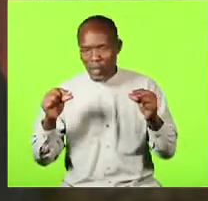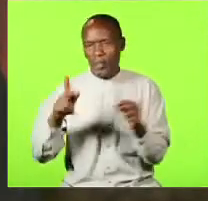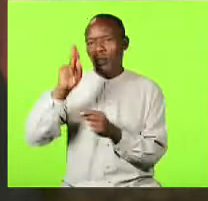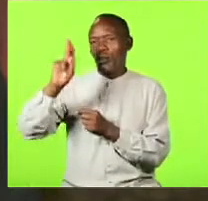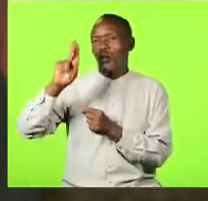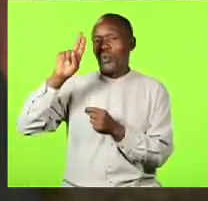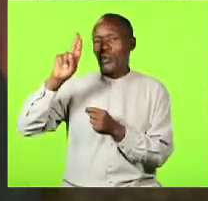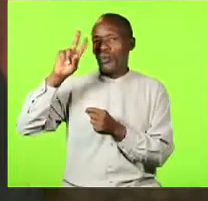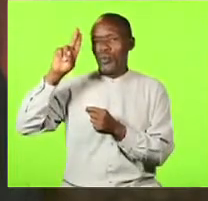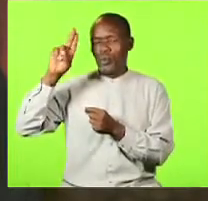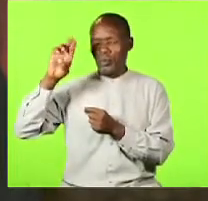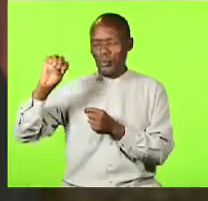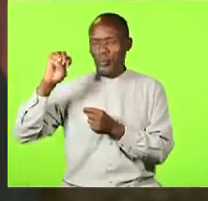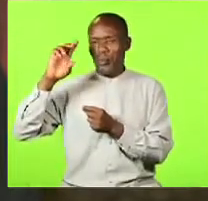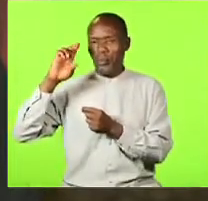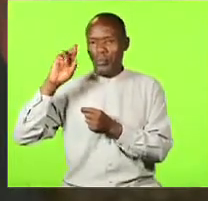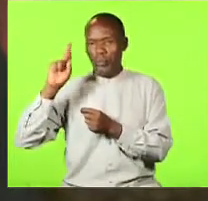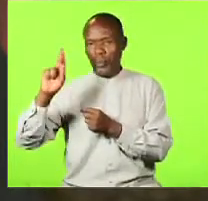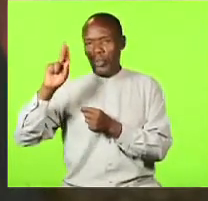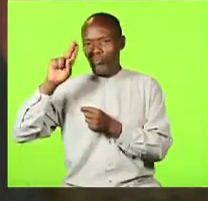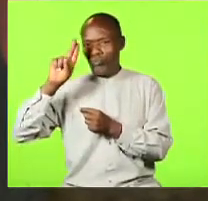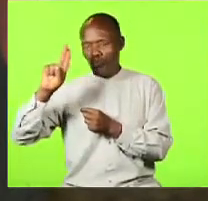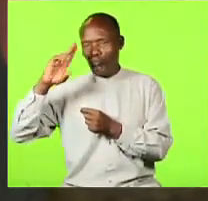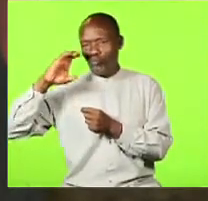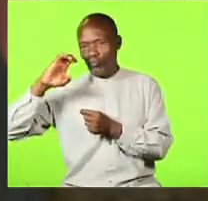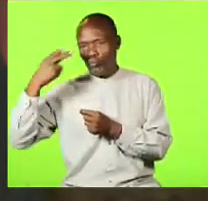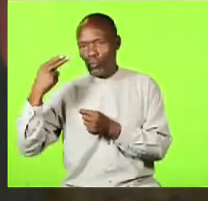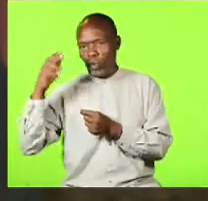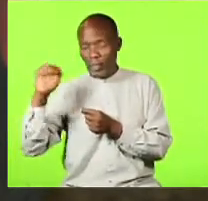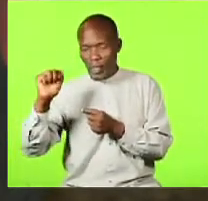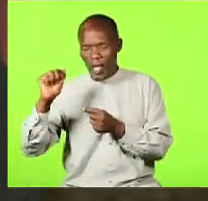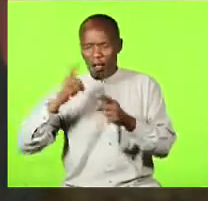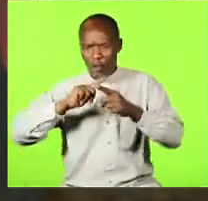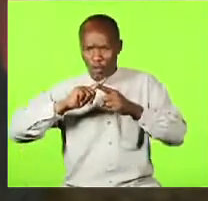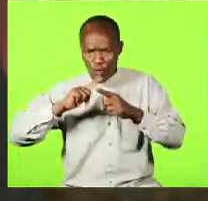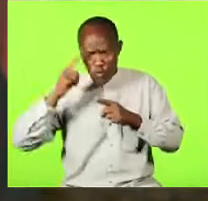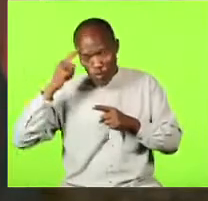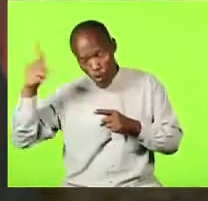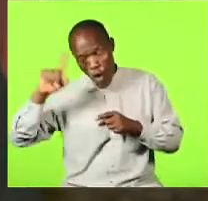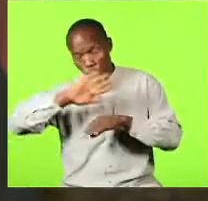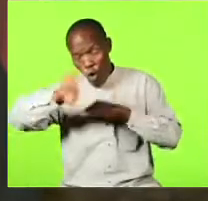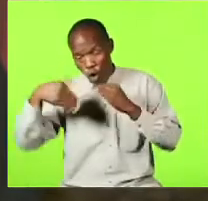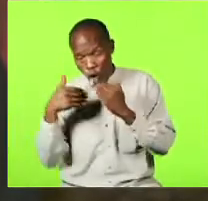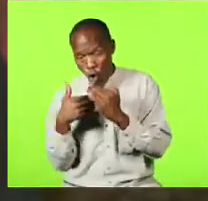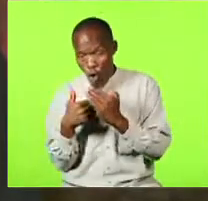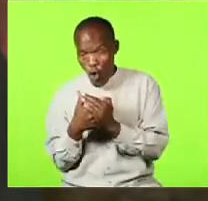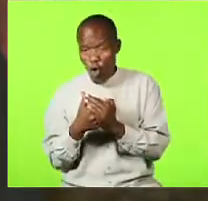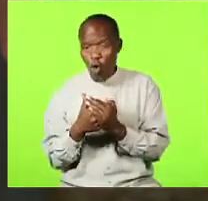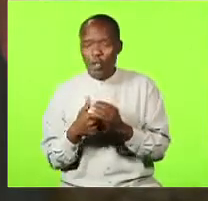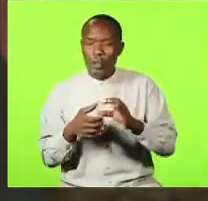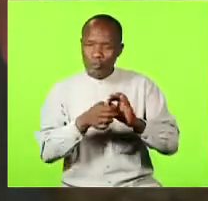matumaini mapia uwa mtu afikiri lilila jana anafikiria kitu kipia ambacho kitatoka na